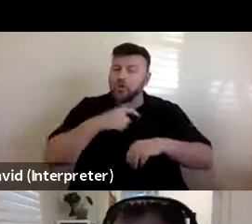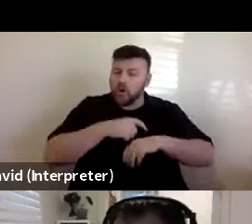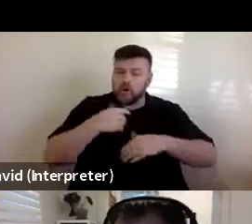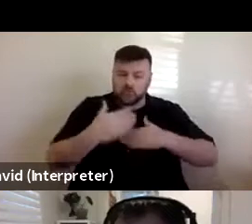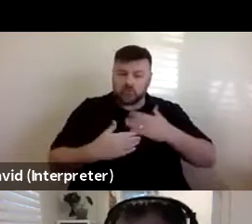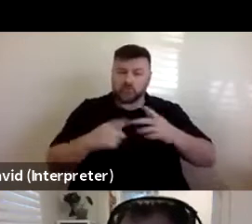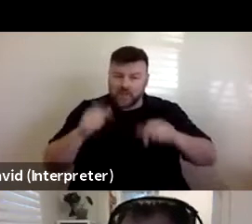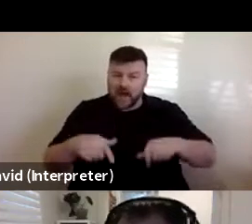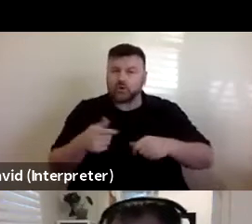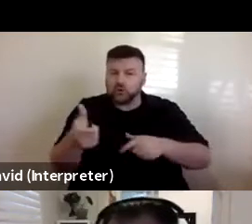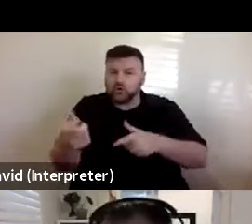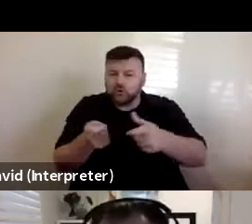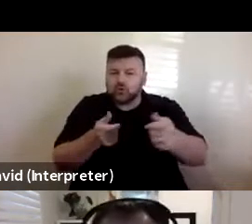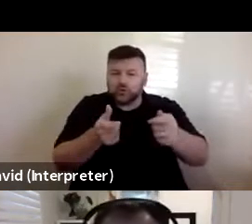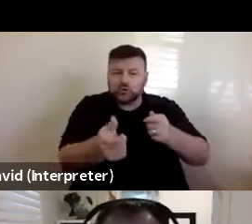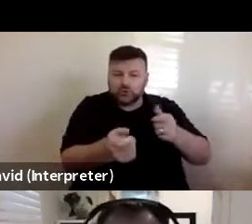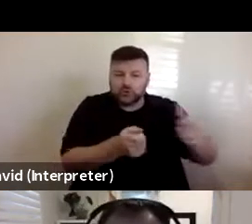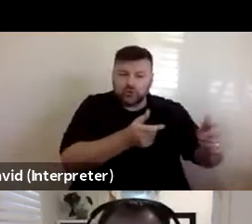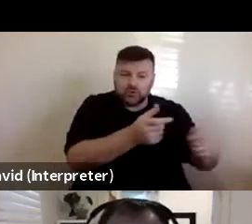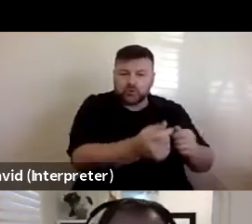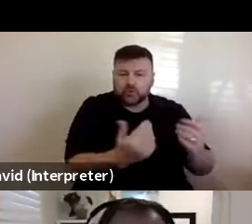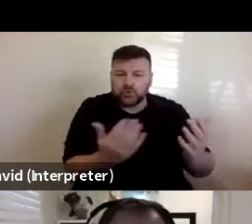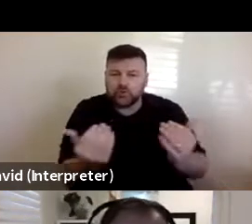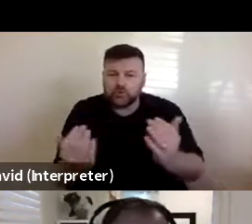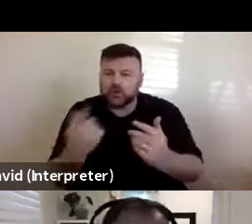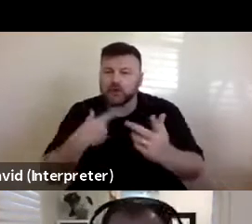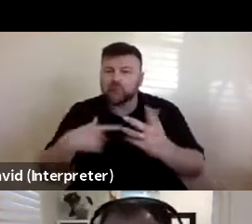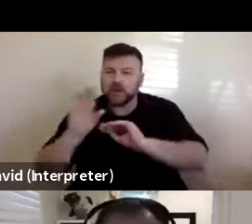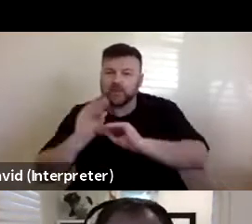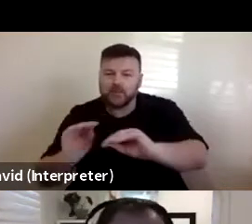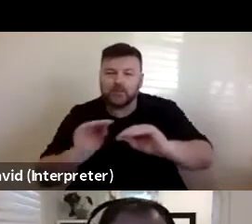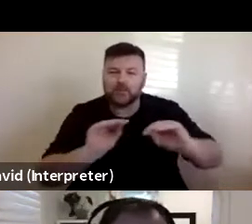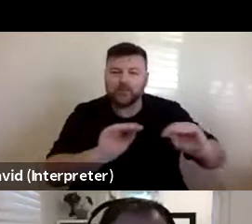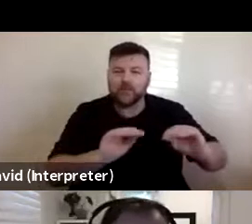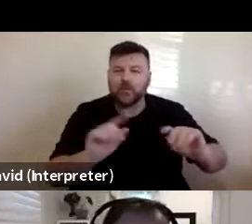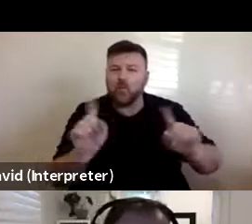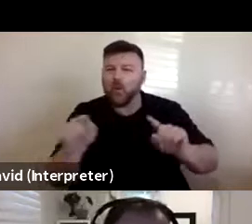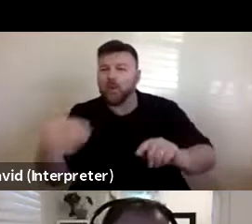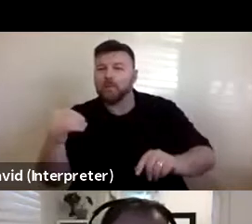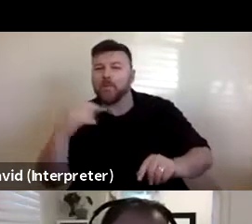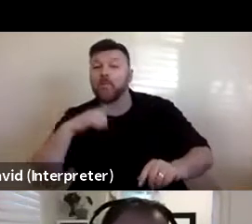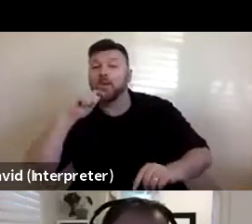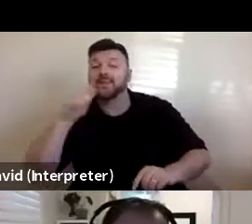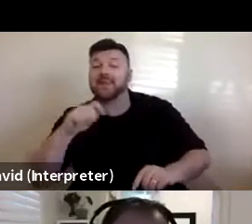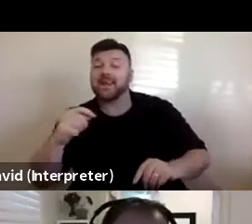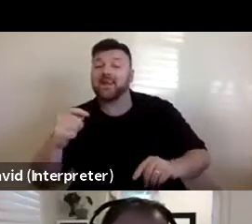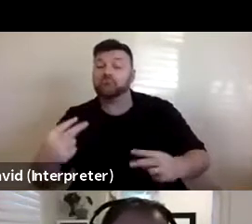educate those audiences on some of the possibilities of what they might see live in the